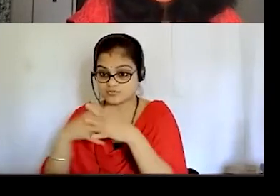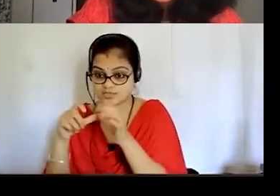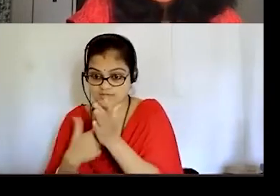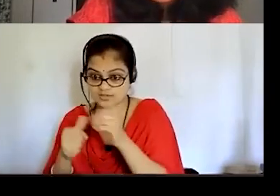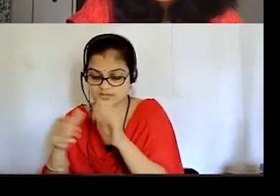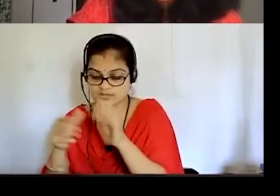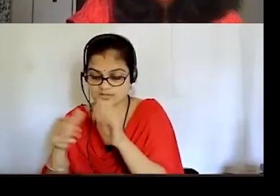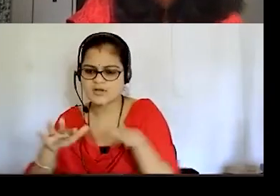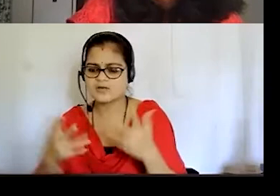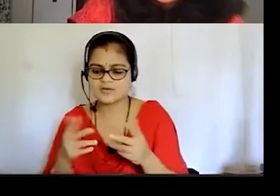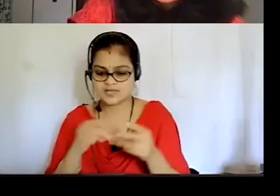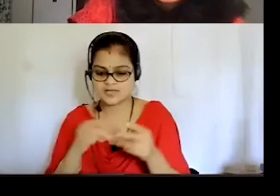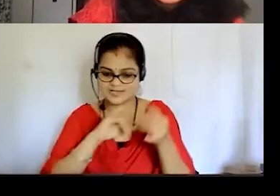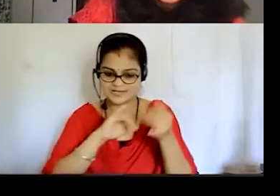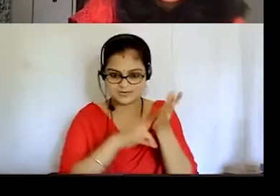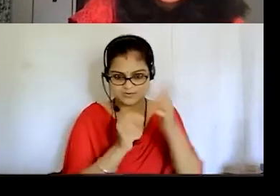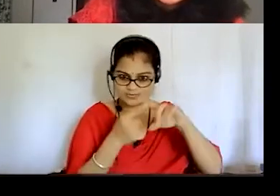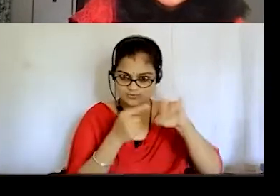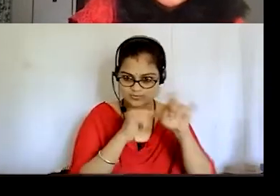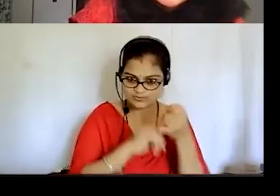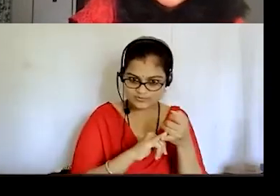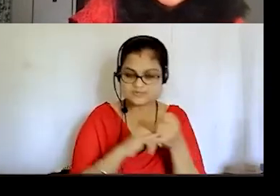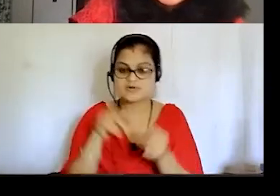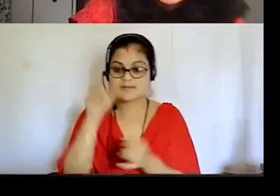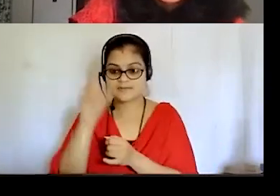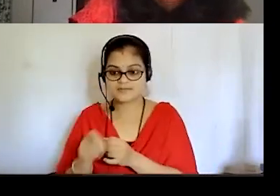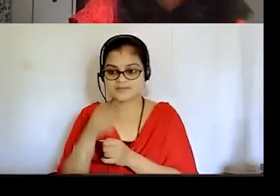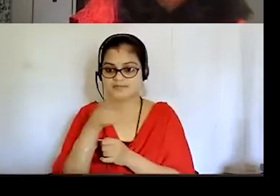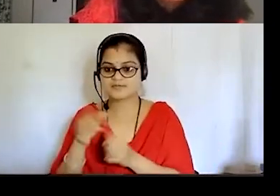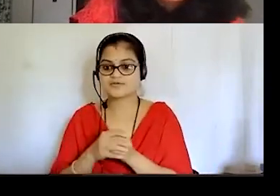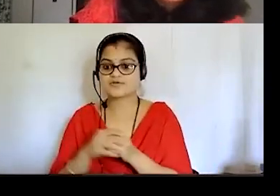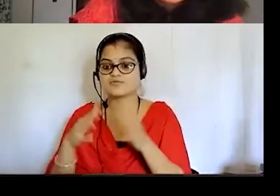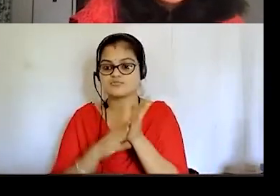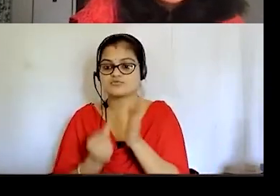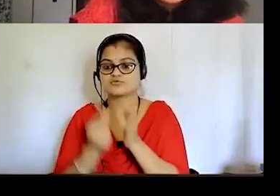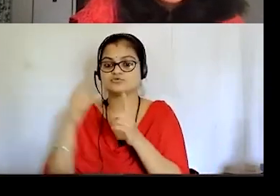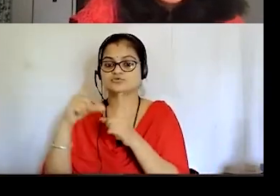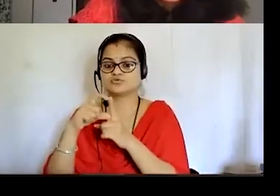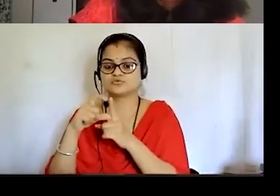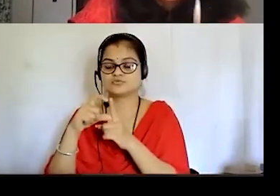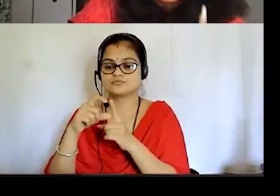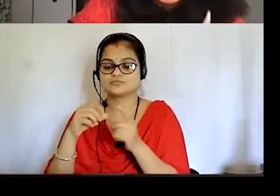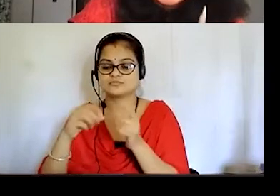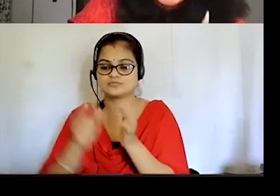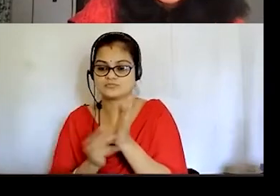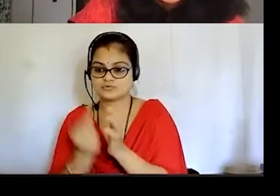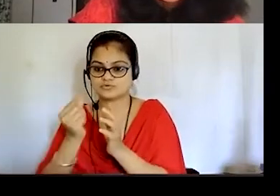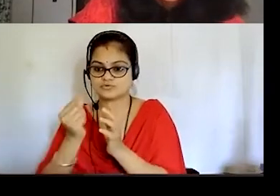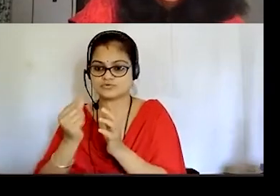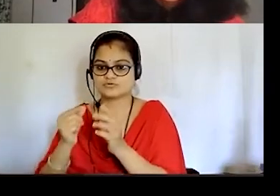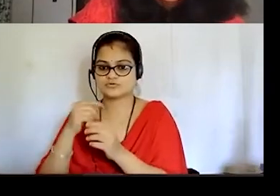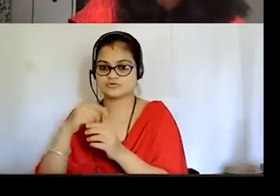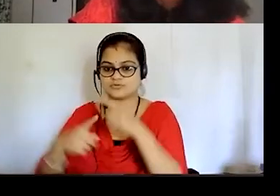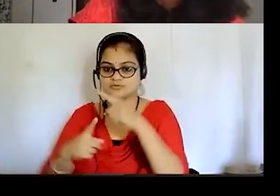swara. The great composer Muthuswami Dikshitar in the early 1800s took Sanskrit